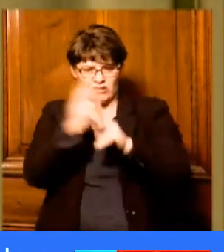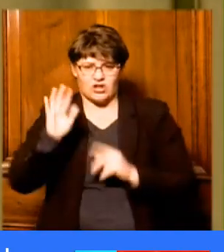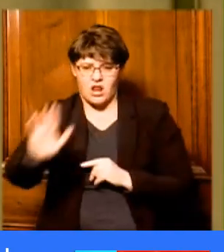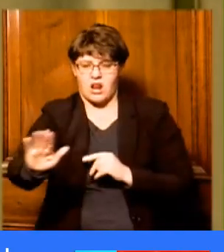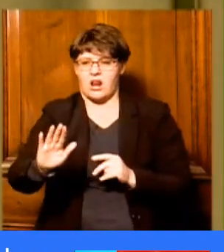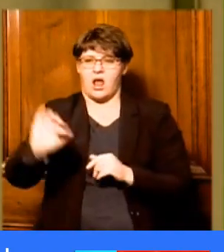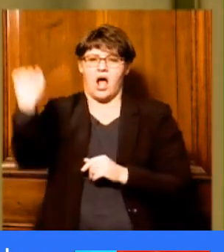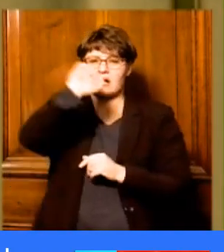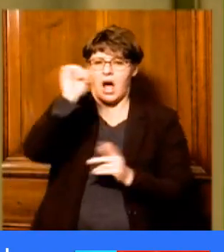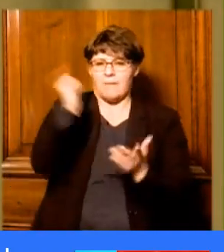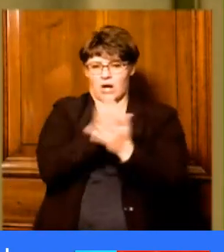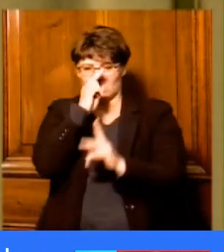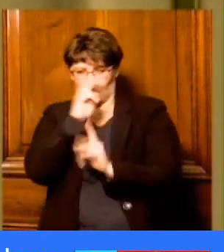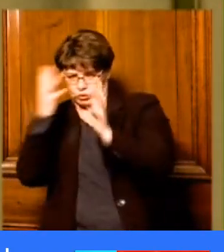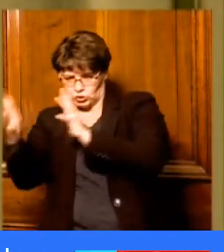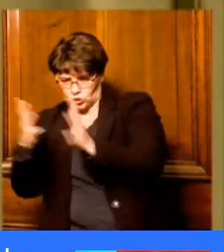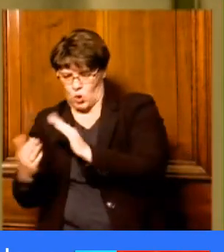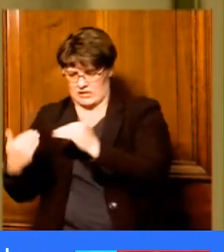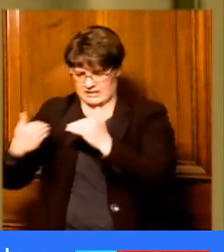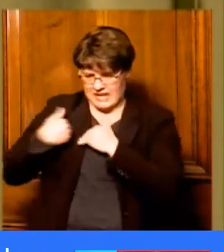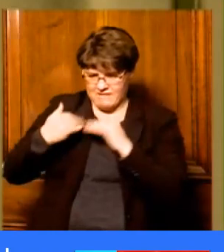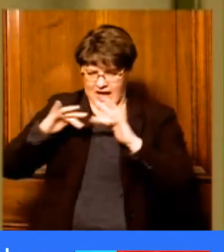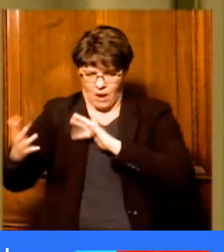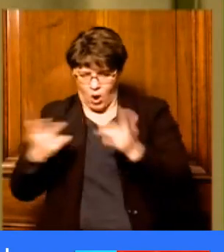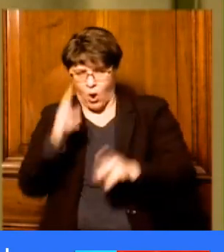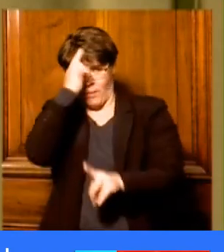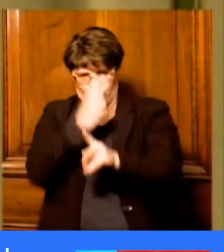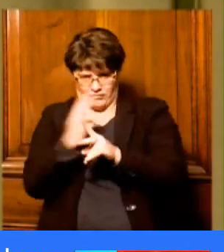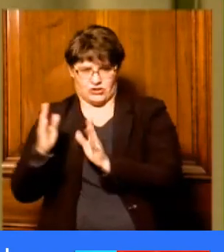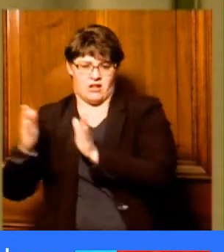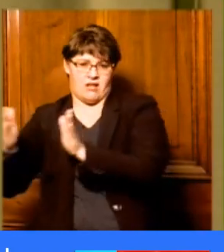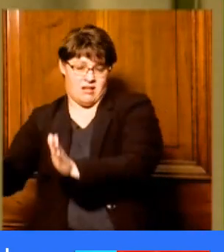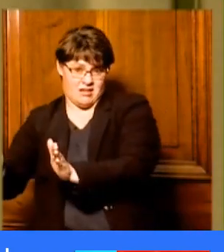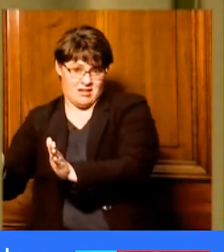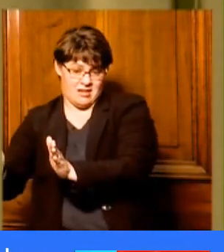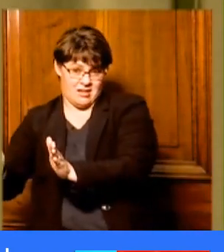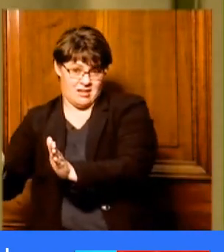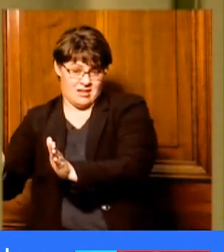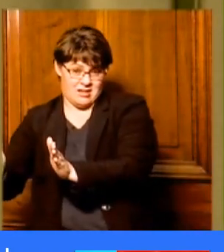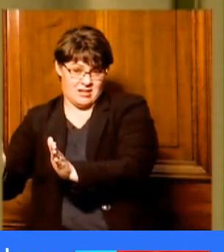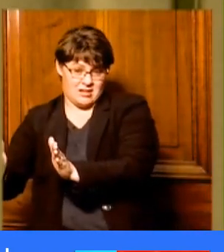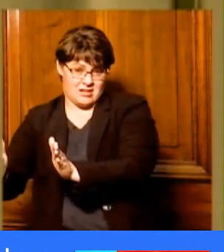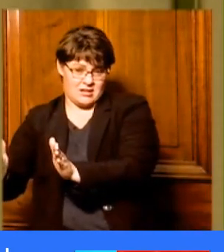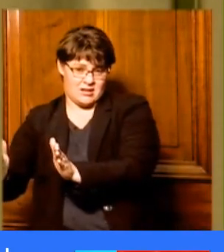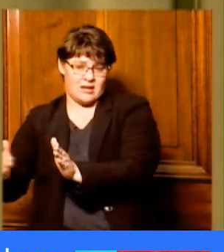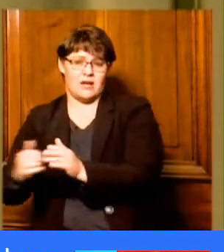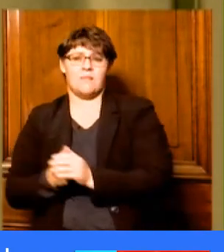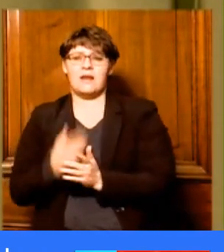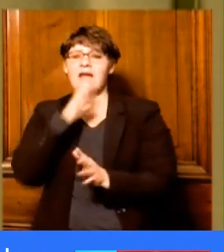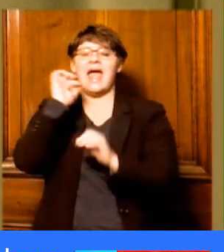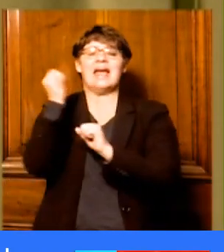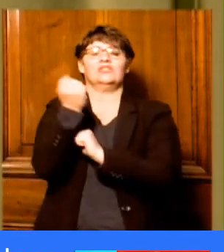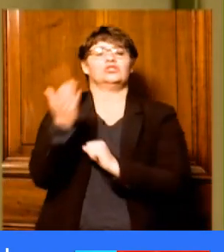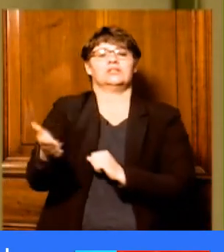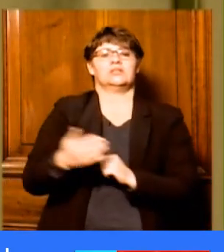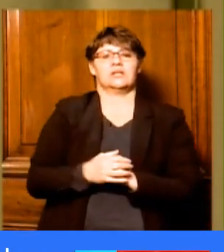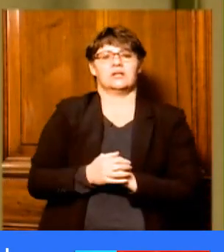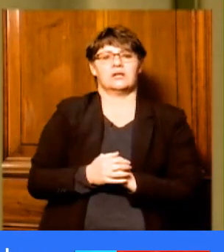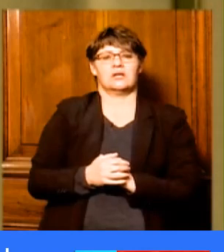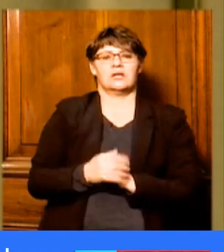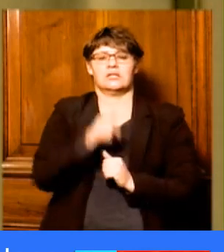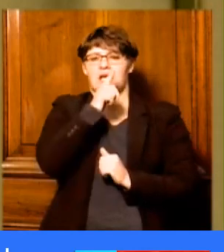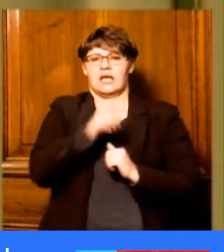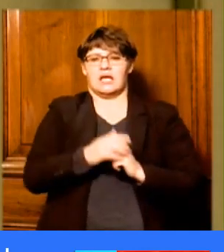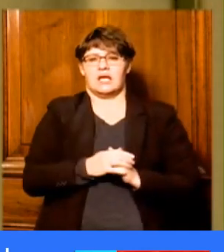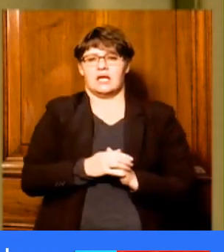vehicles, manufacturing, for safety, for all of that. And it can be right that the industry is alleged to